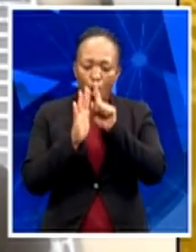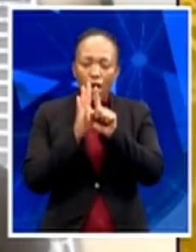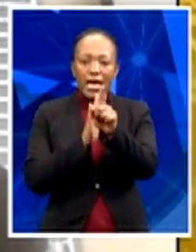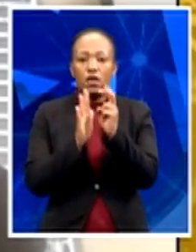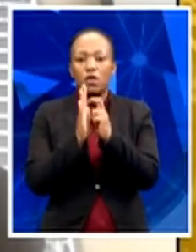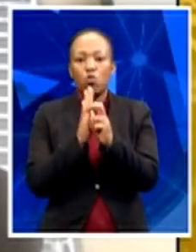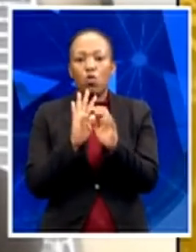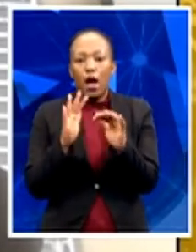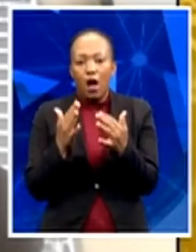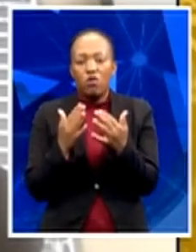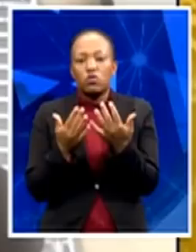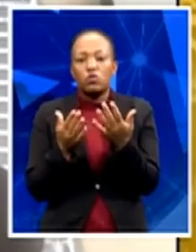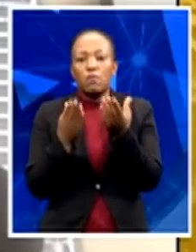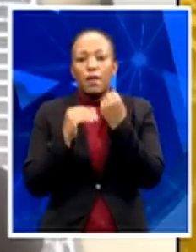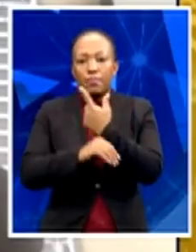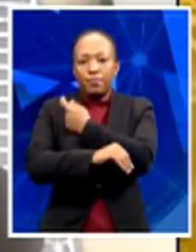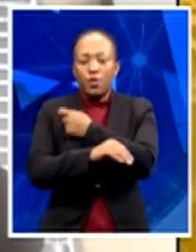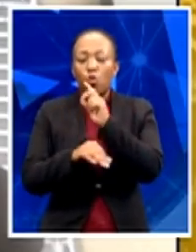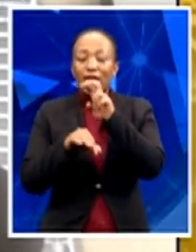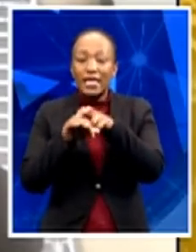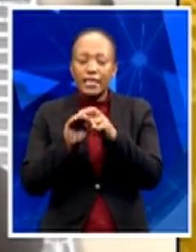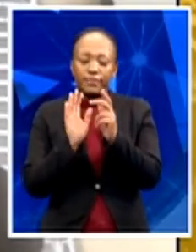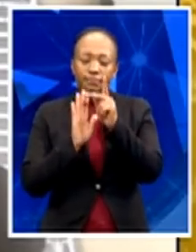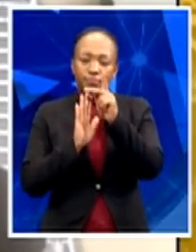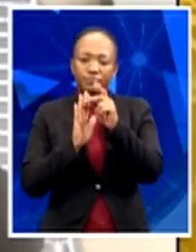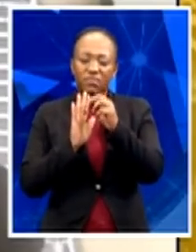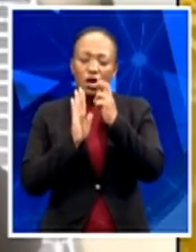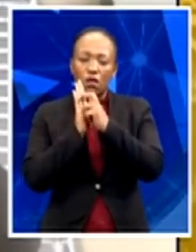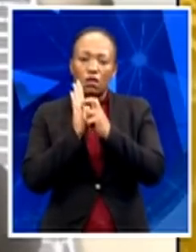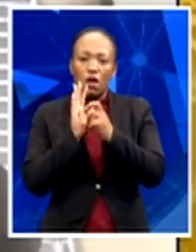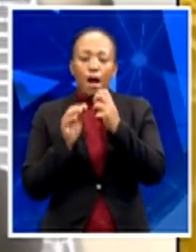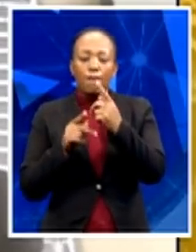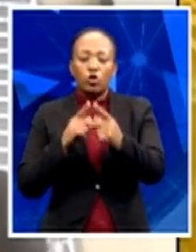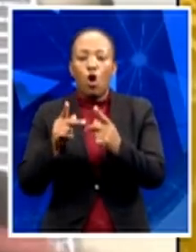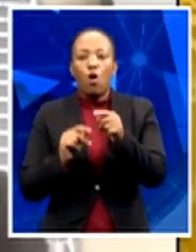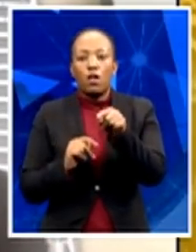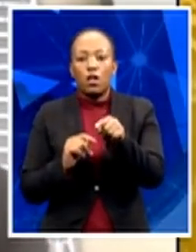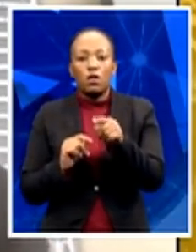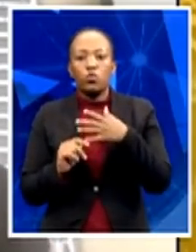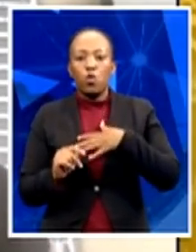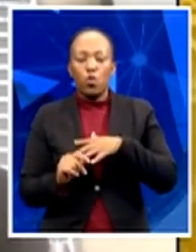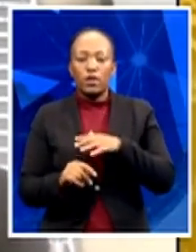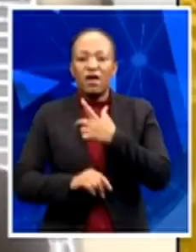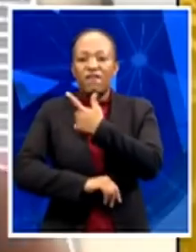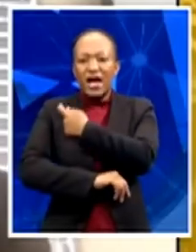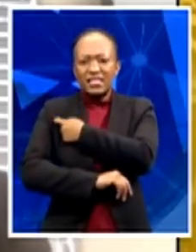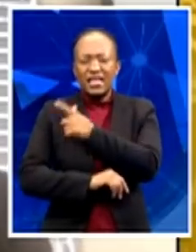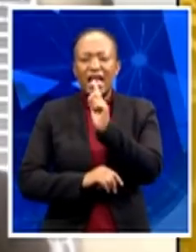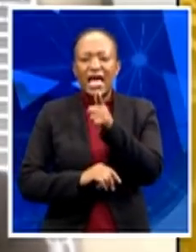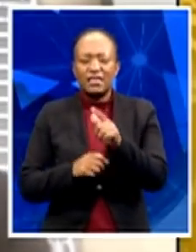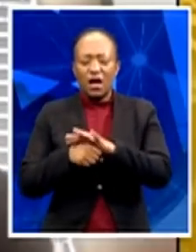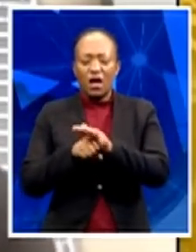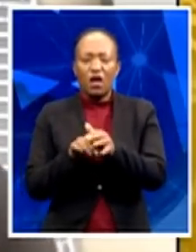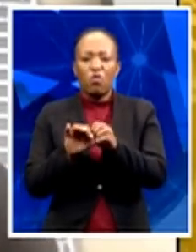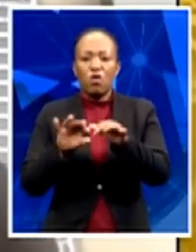for walk-ins is that we do not want our vaccination sectors to become the source of the spread. Because if you do not have a controlled measure, you can wake